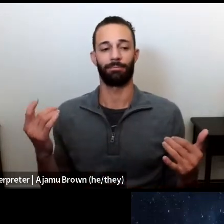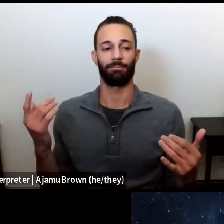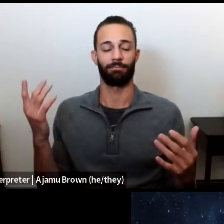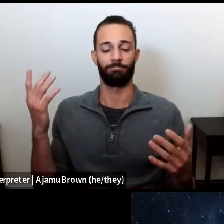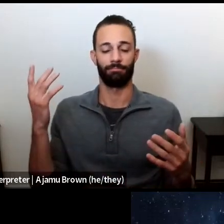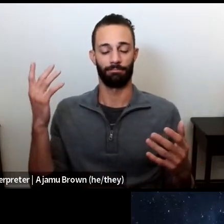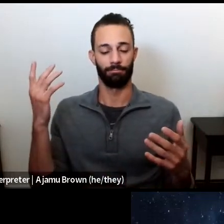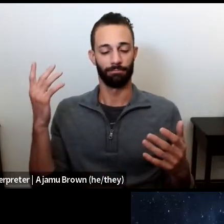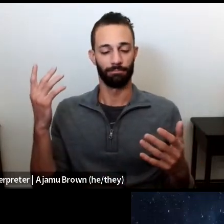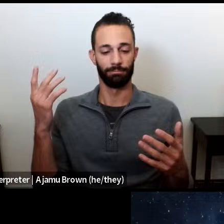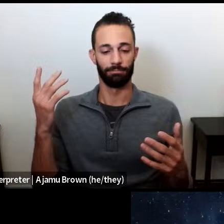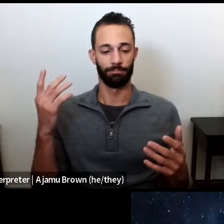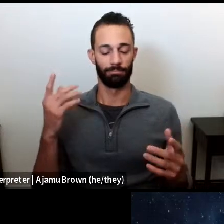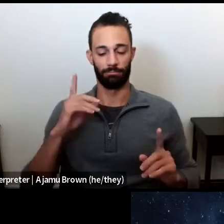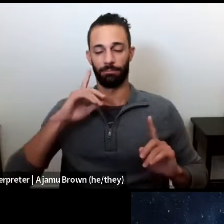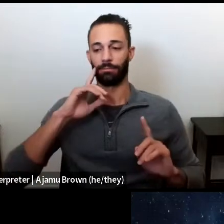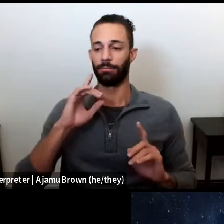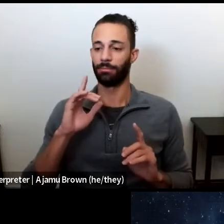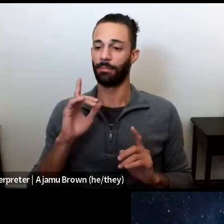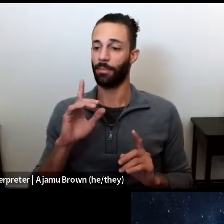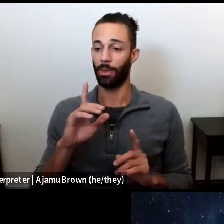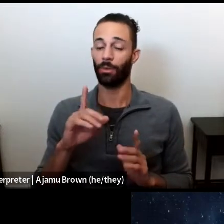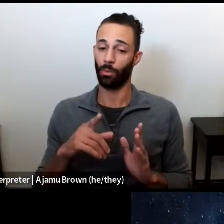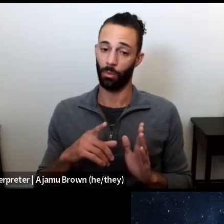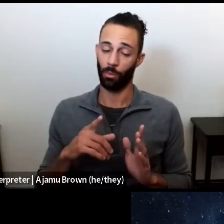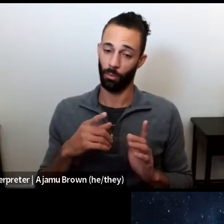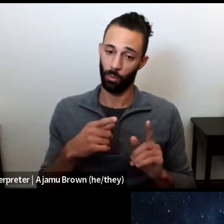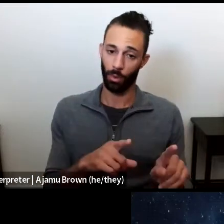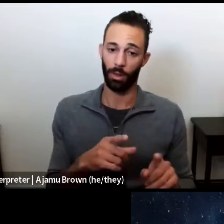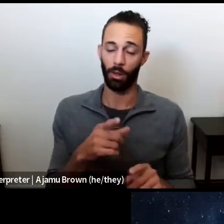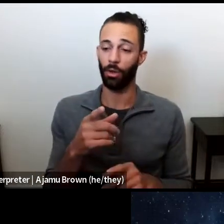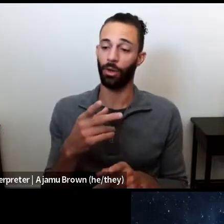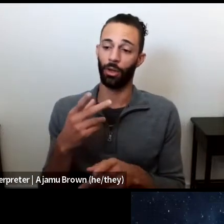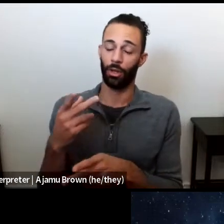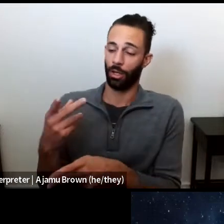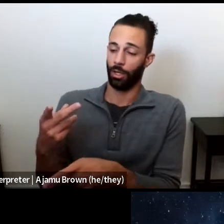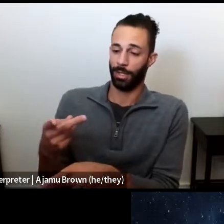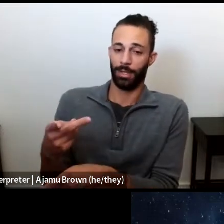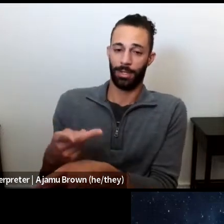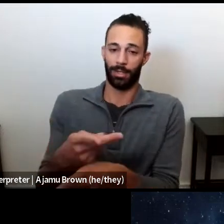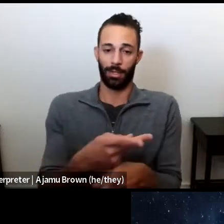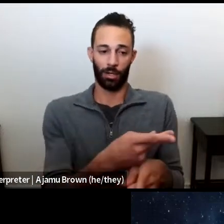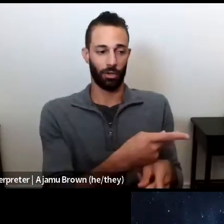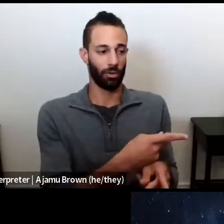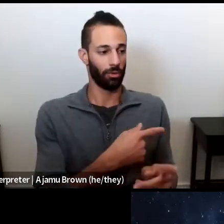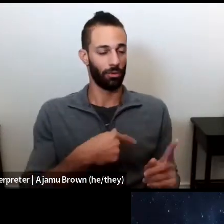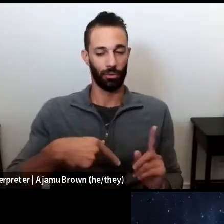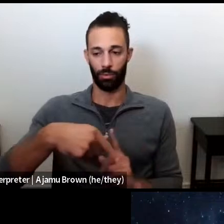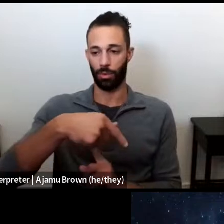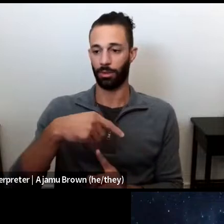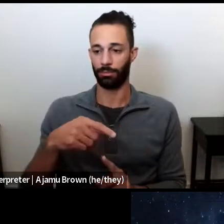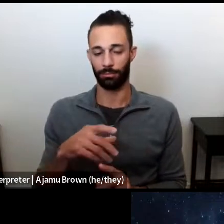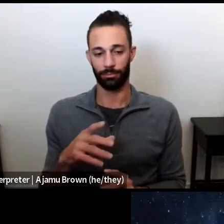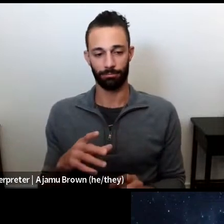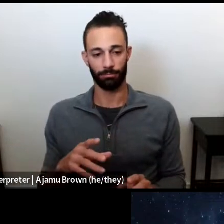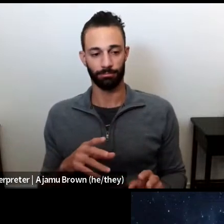Um, while you're taking care of everyone around you and looking after them,